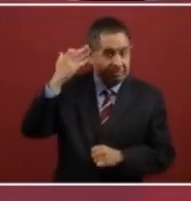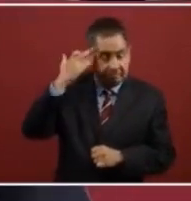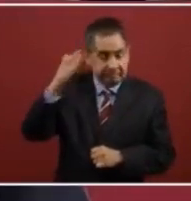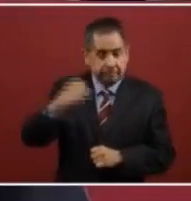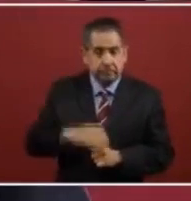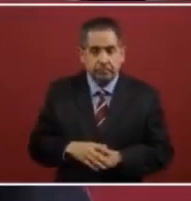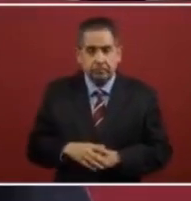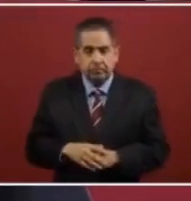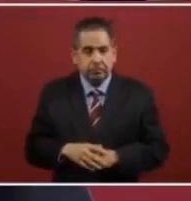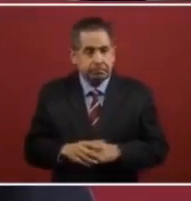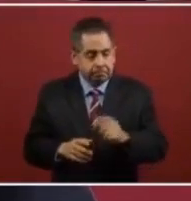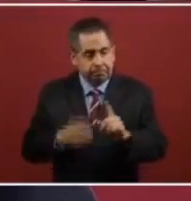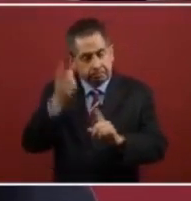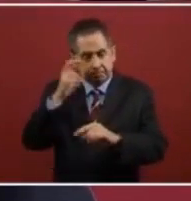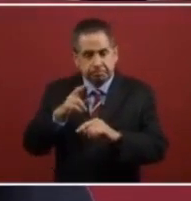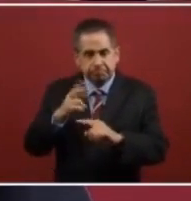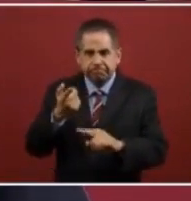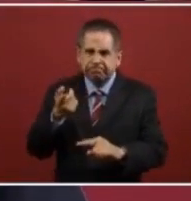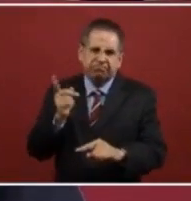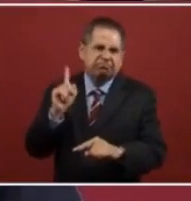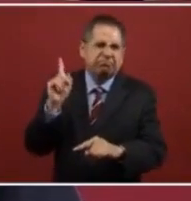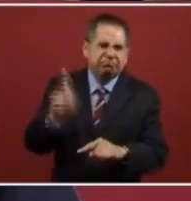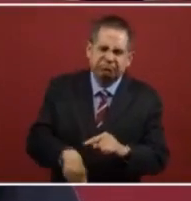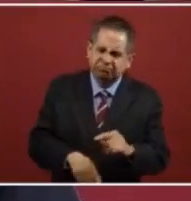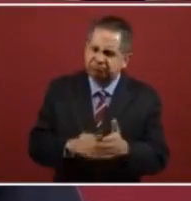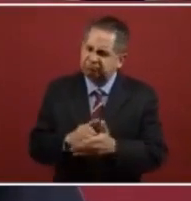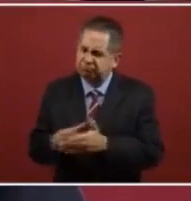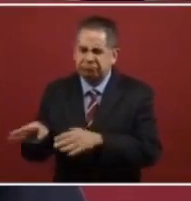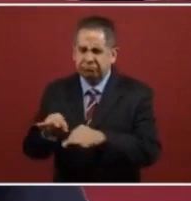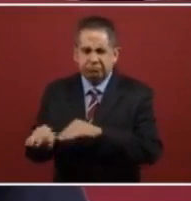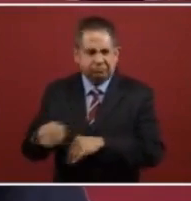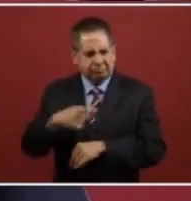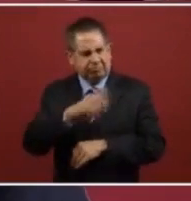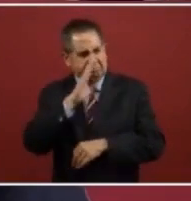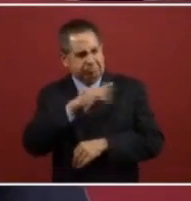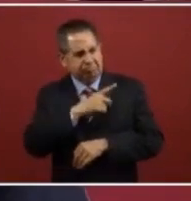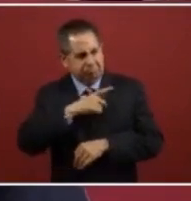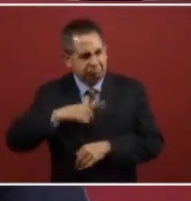flag, cesaron and they seized it, por eso.